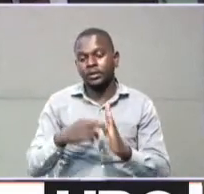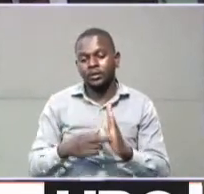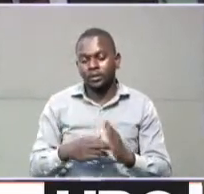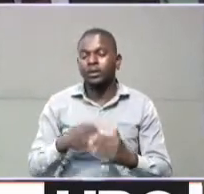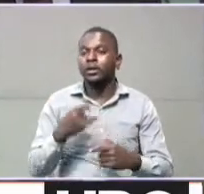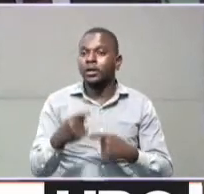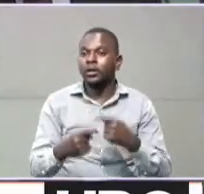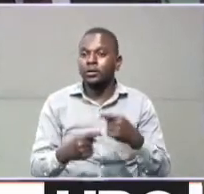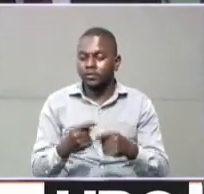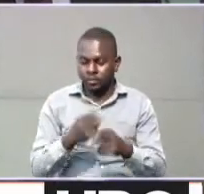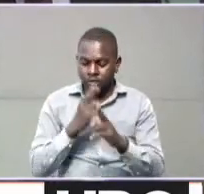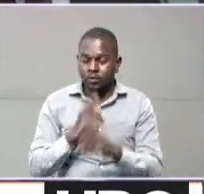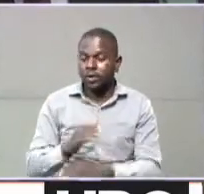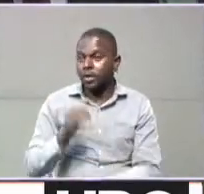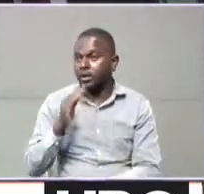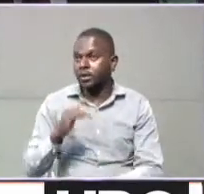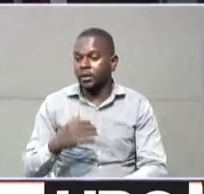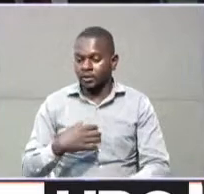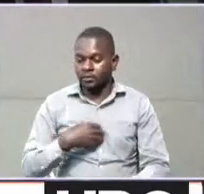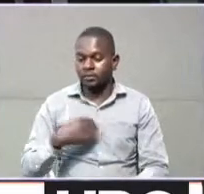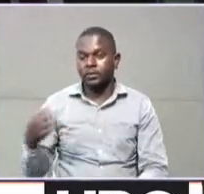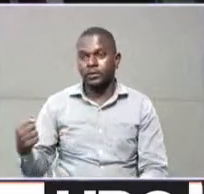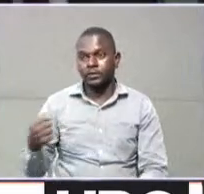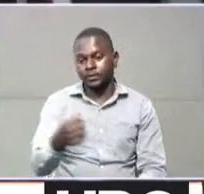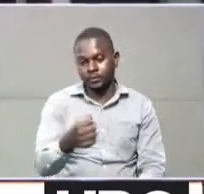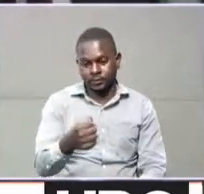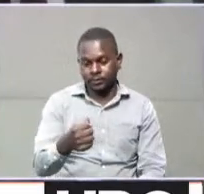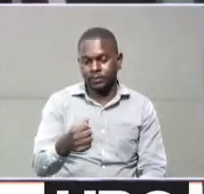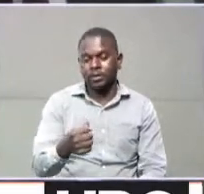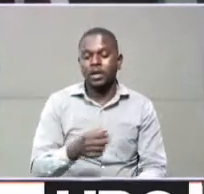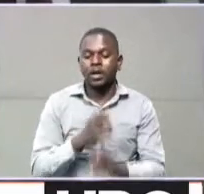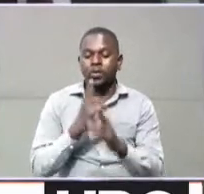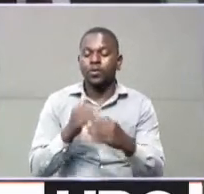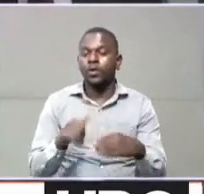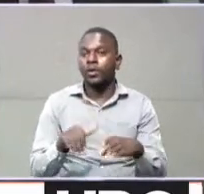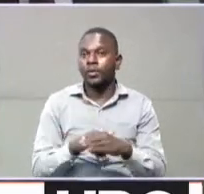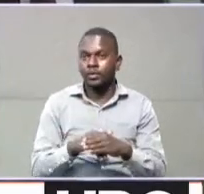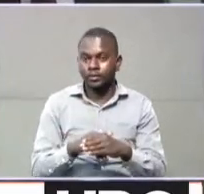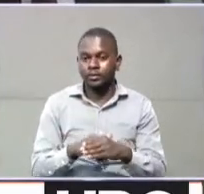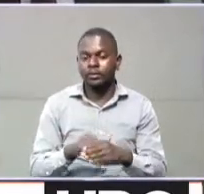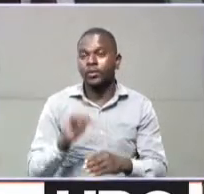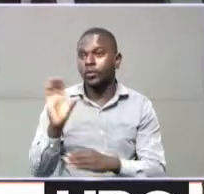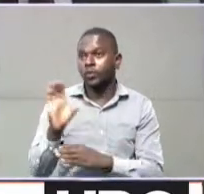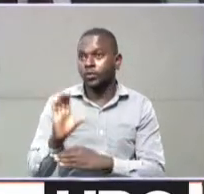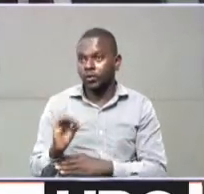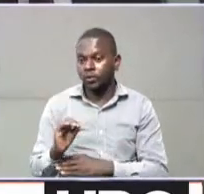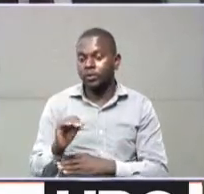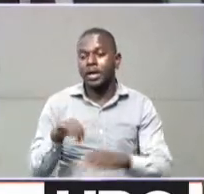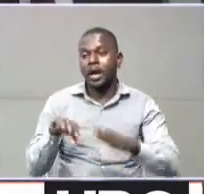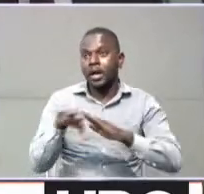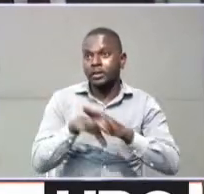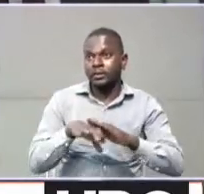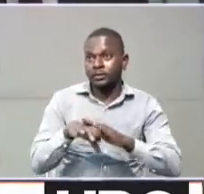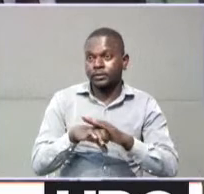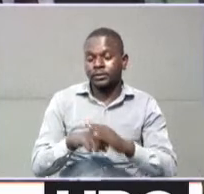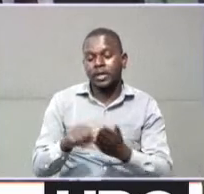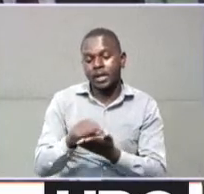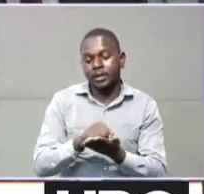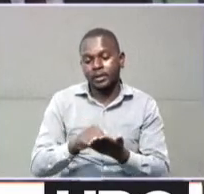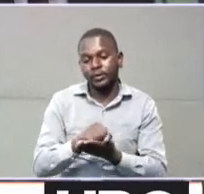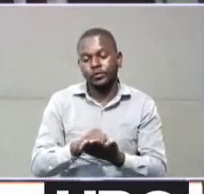speaker i wish to designate the following honorable members to the committee on environment and natural